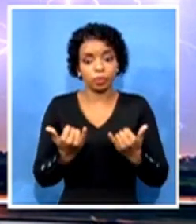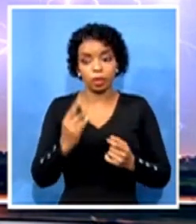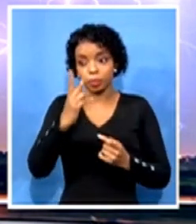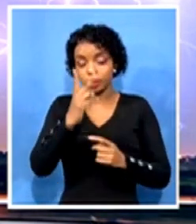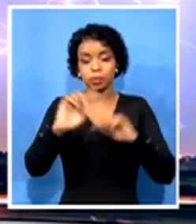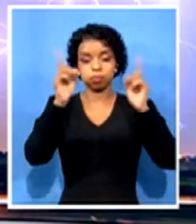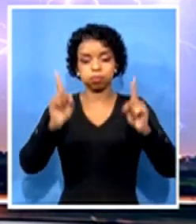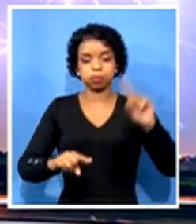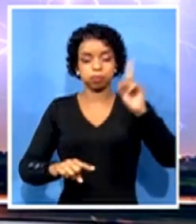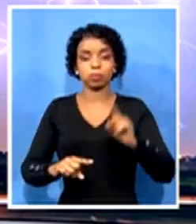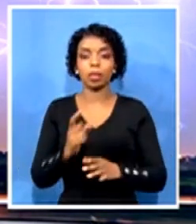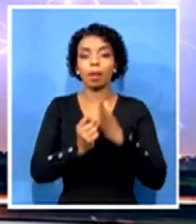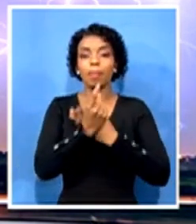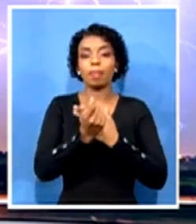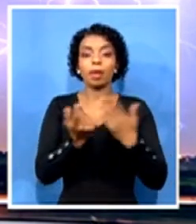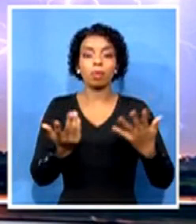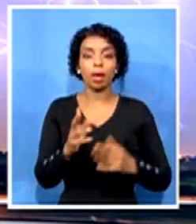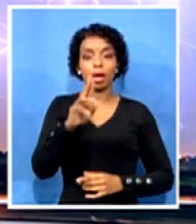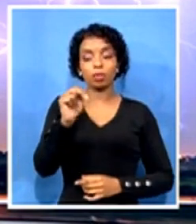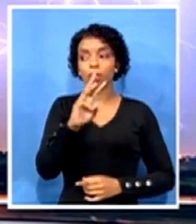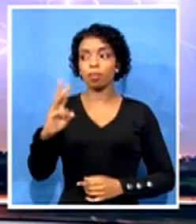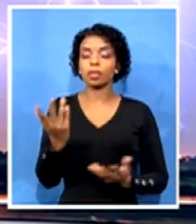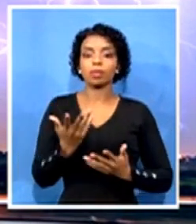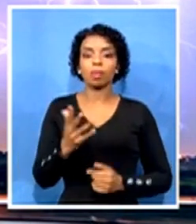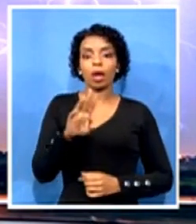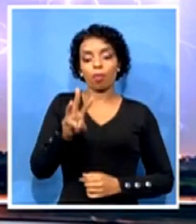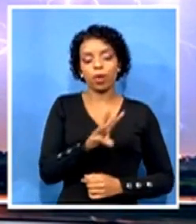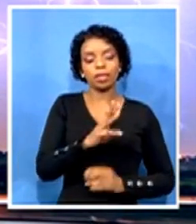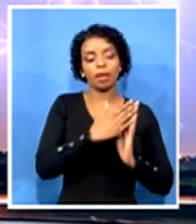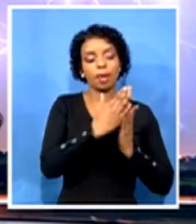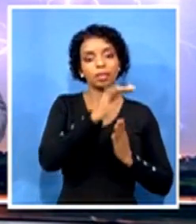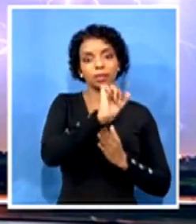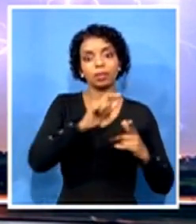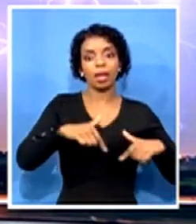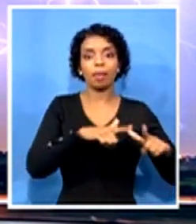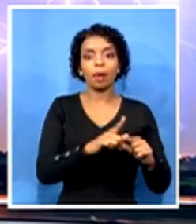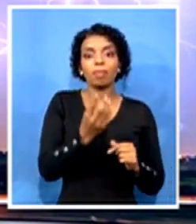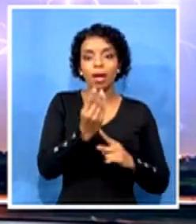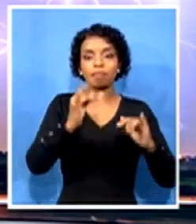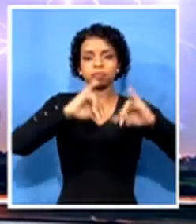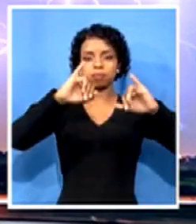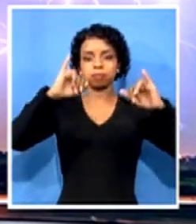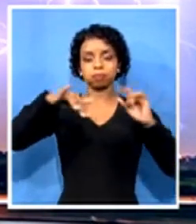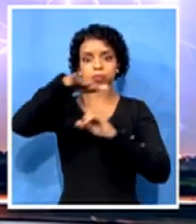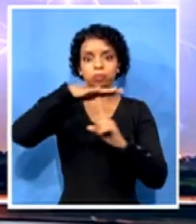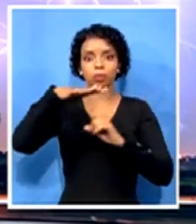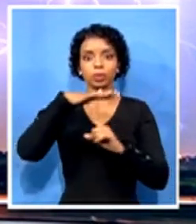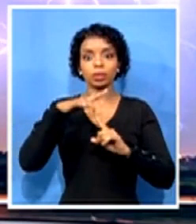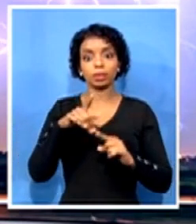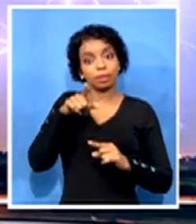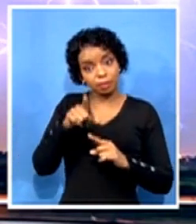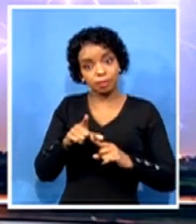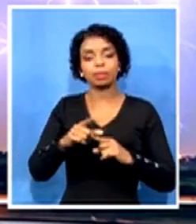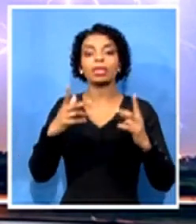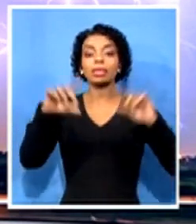the western parts of Limpopo. Extremely dangerous conditions can be expected with that, as lightning is one of the possibilities. And we're